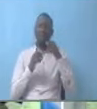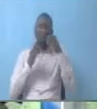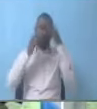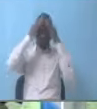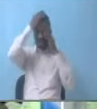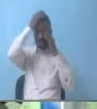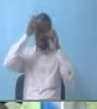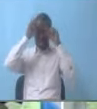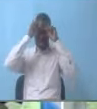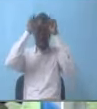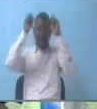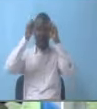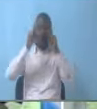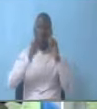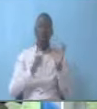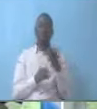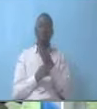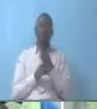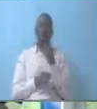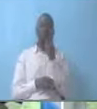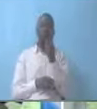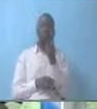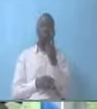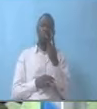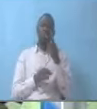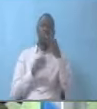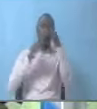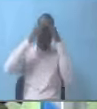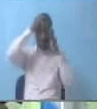council went to the two military barracks of